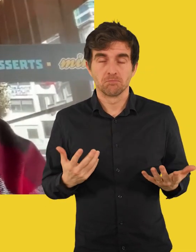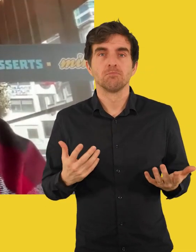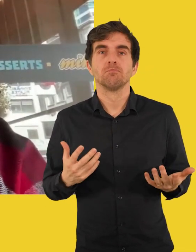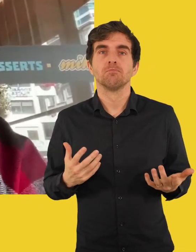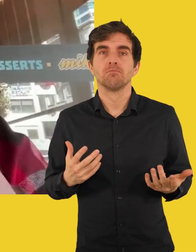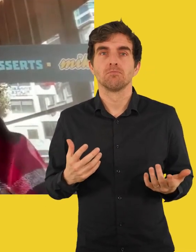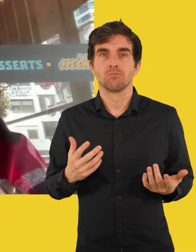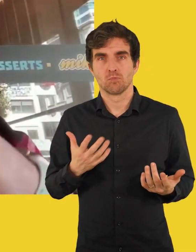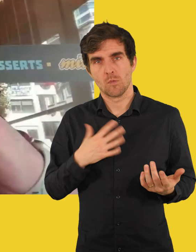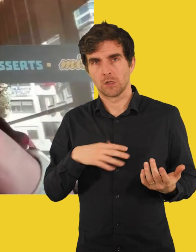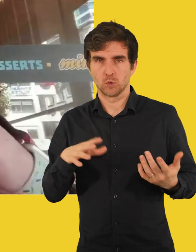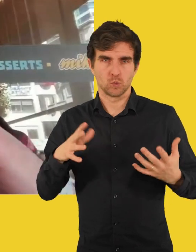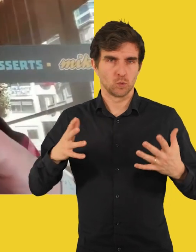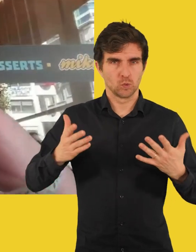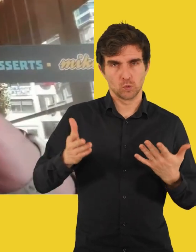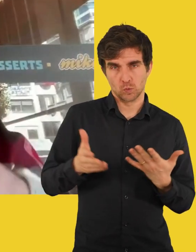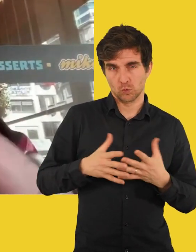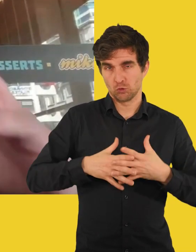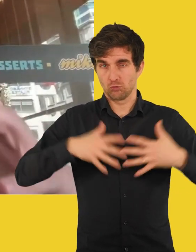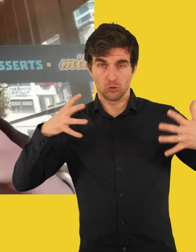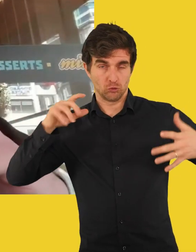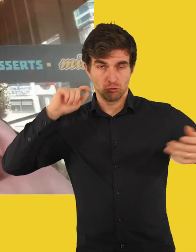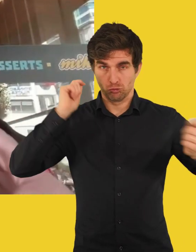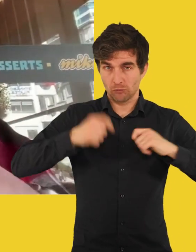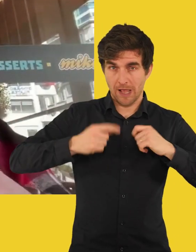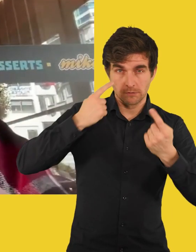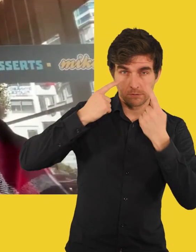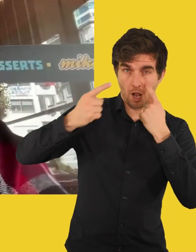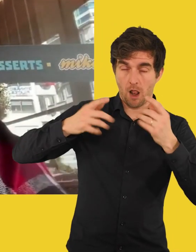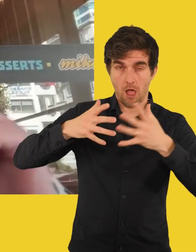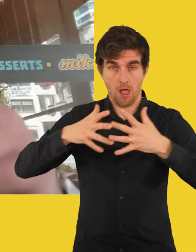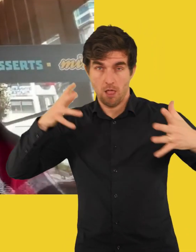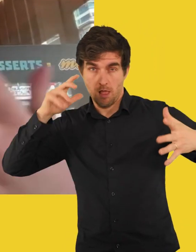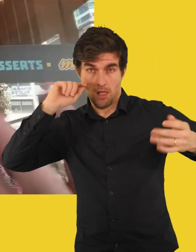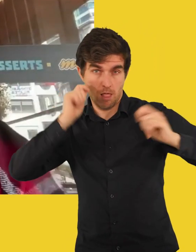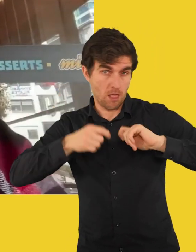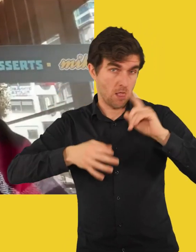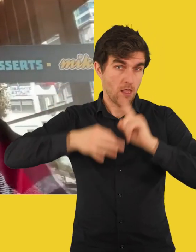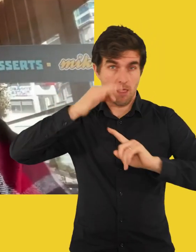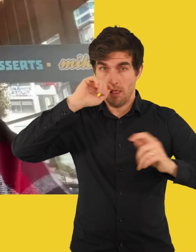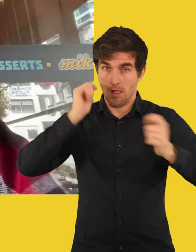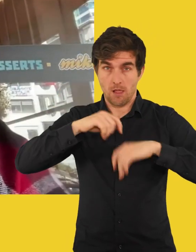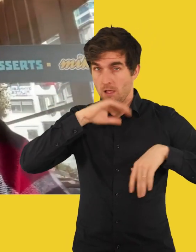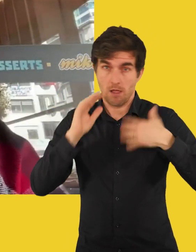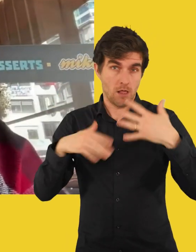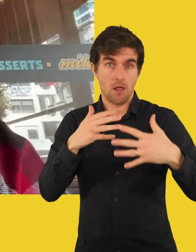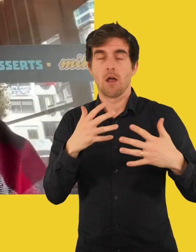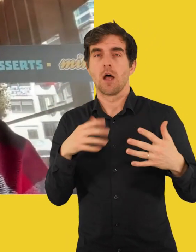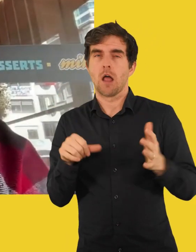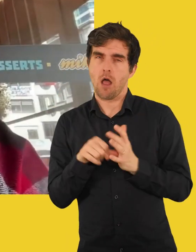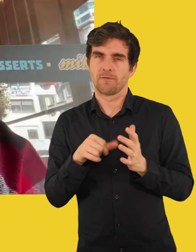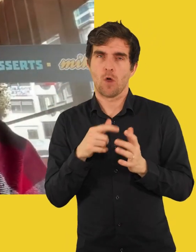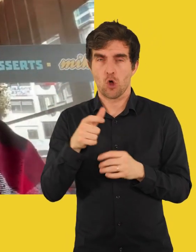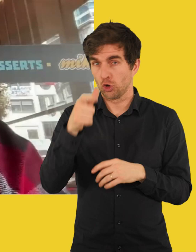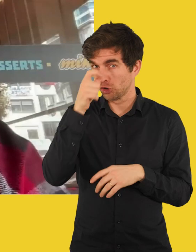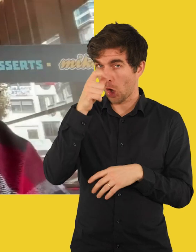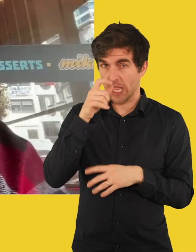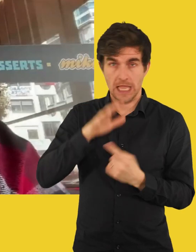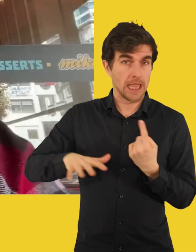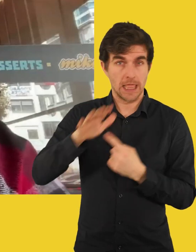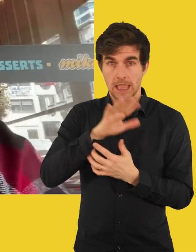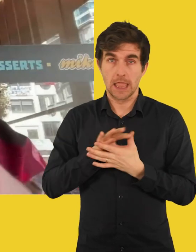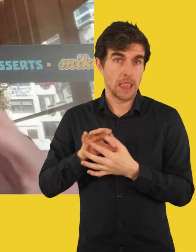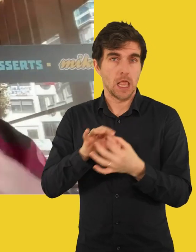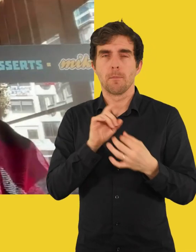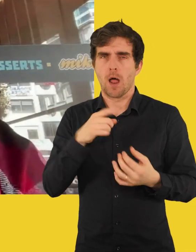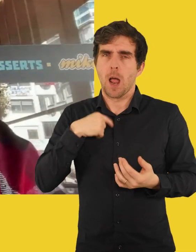creating radical macro transformation, and of course bringing everyone to the table. It's really hard for